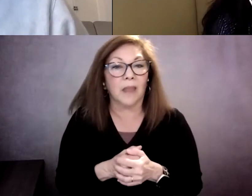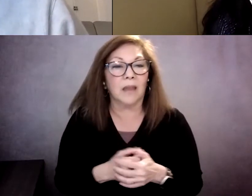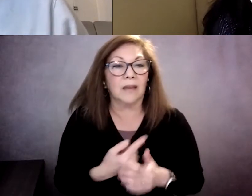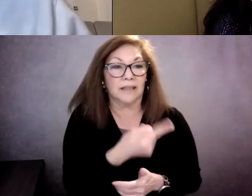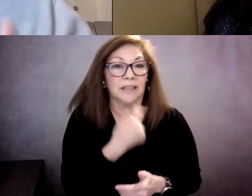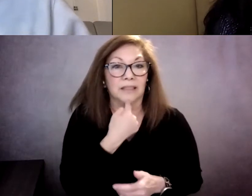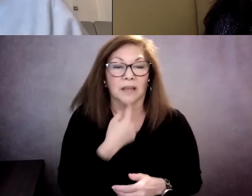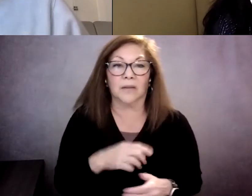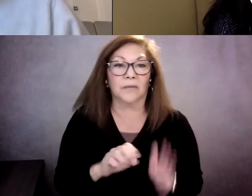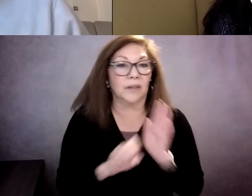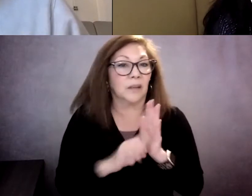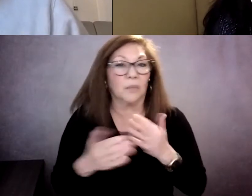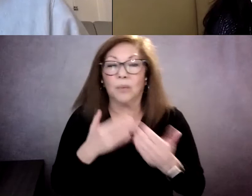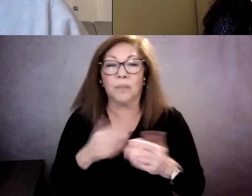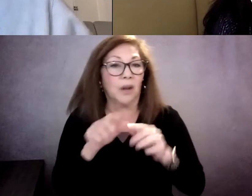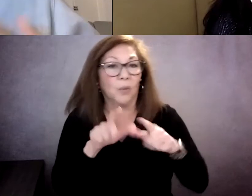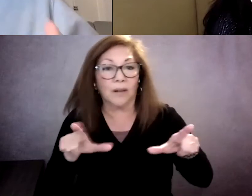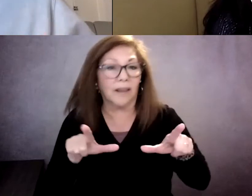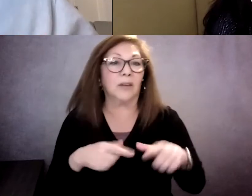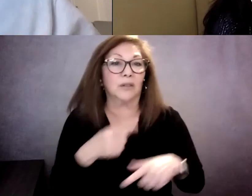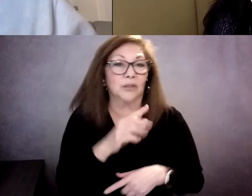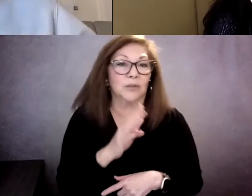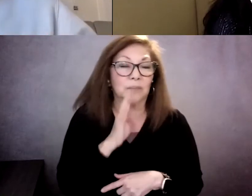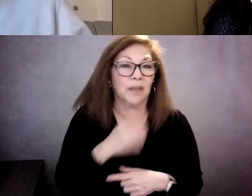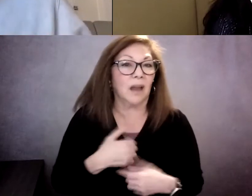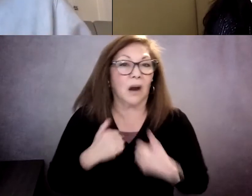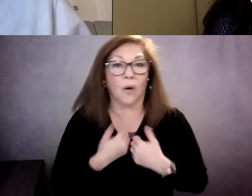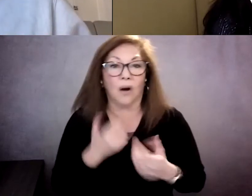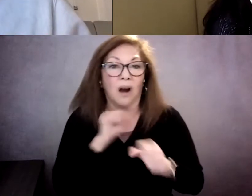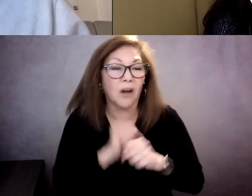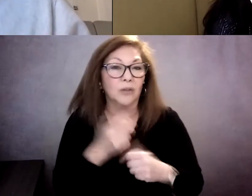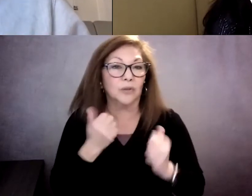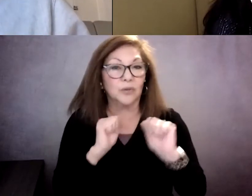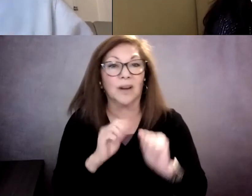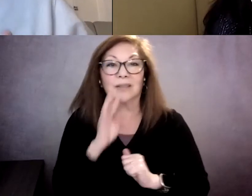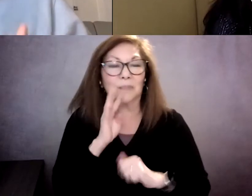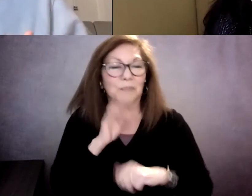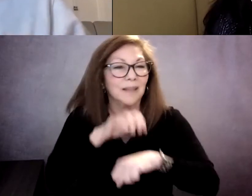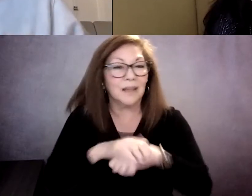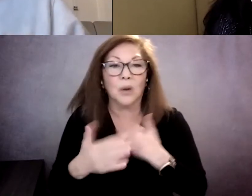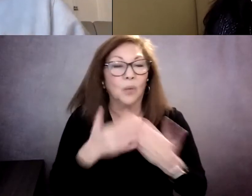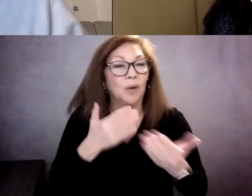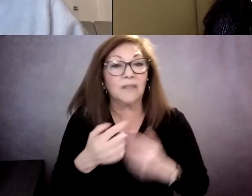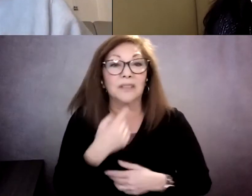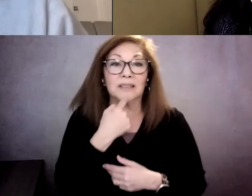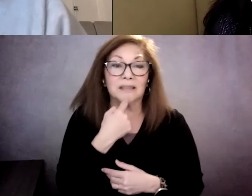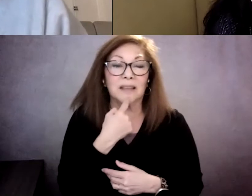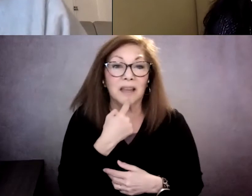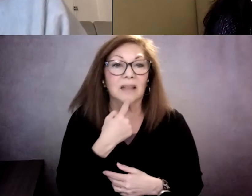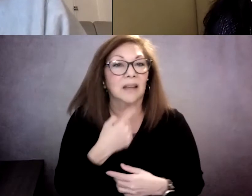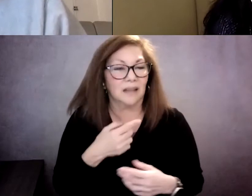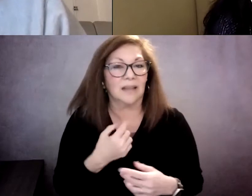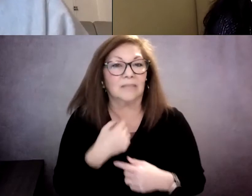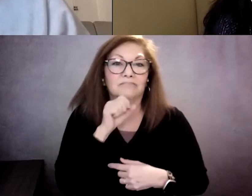example, no matter what language she speaks, no matter how hard she tries to speak English, whatever she says comes out Chinese